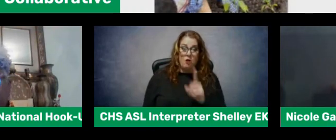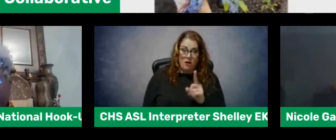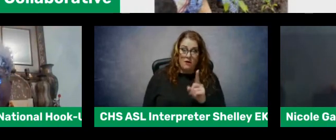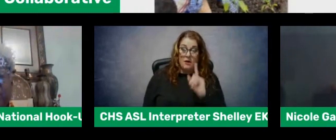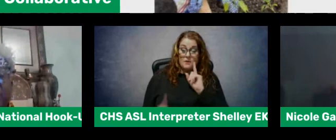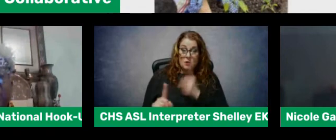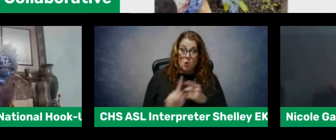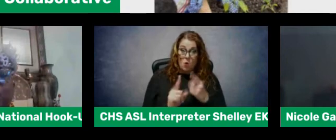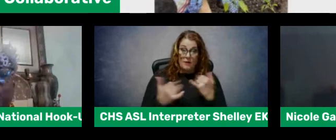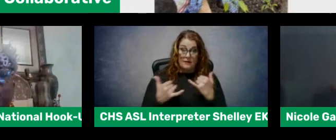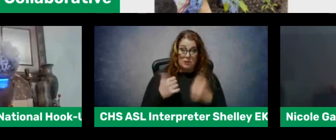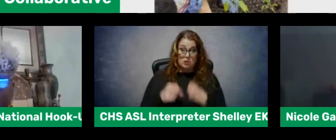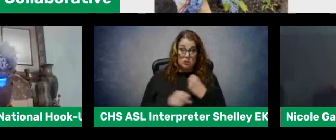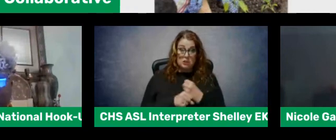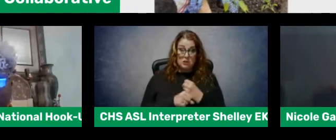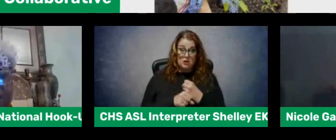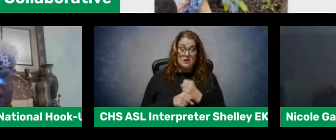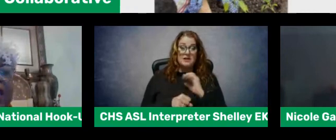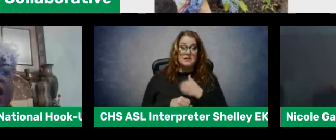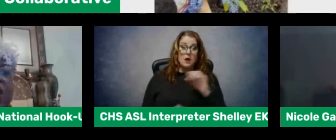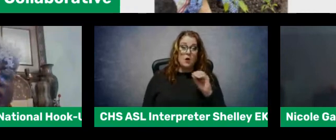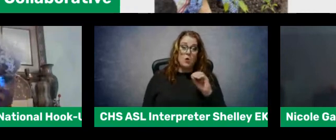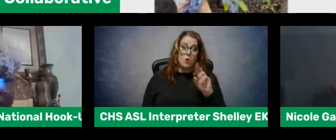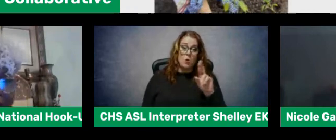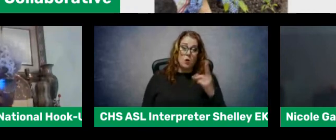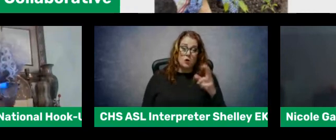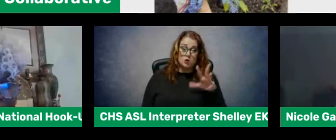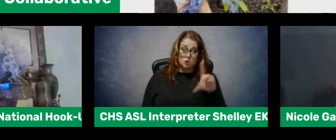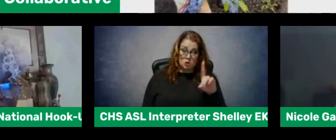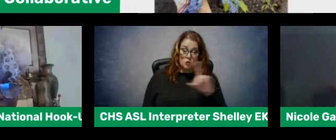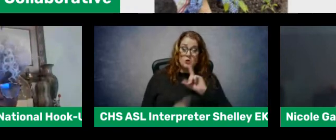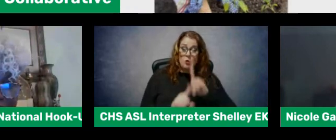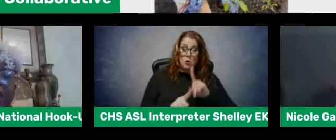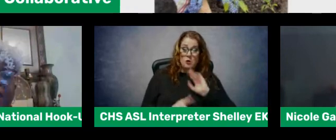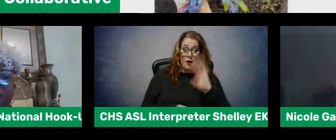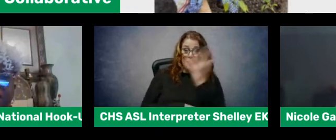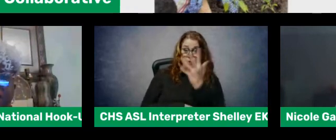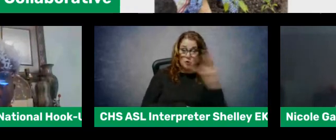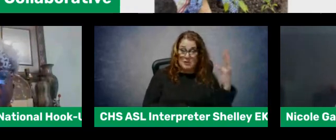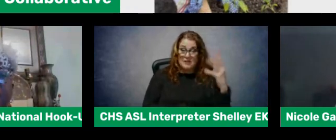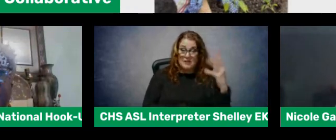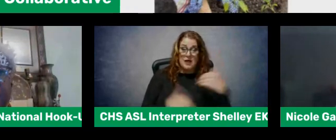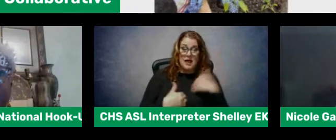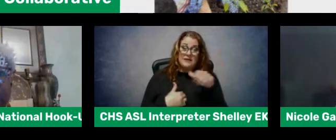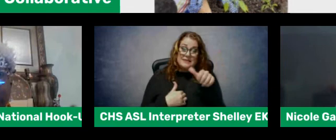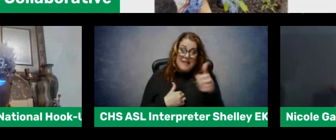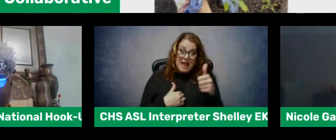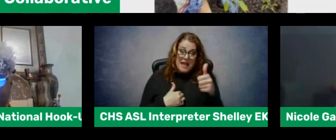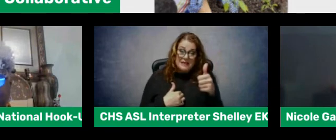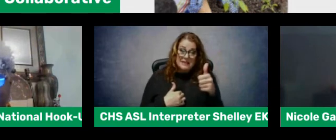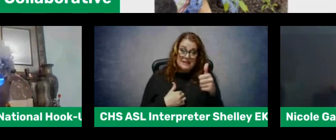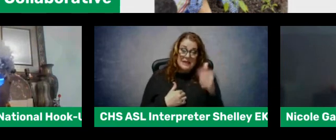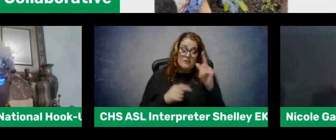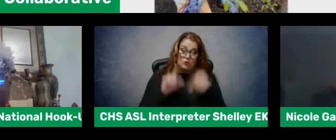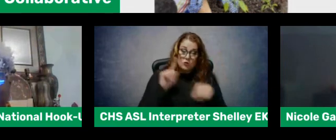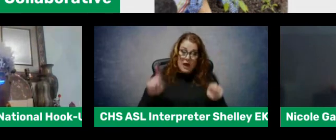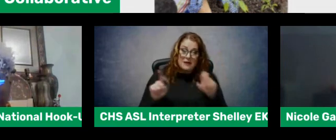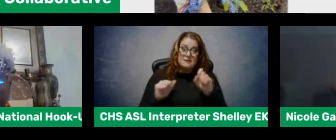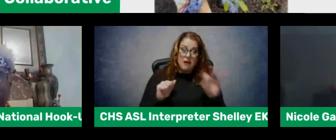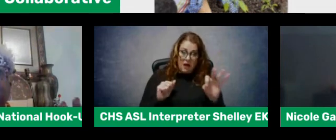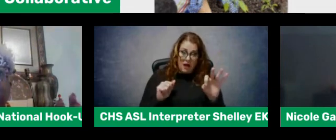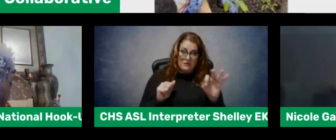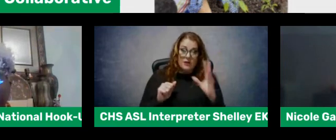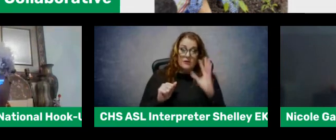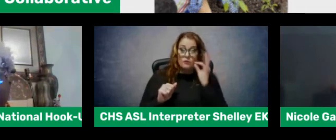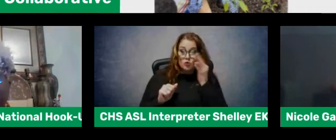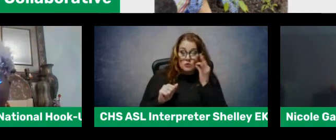goal this year is our orchard. We've already ordered our trees. So we will have 10 varieties of